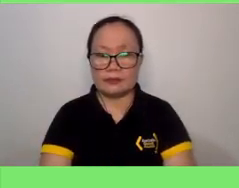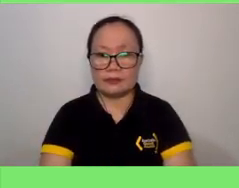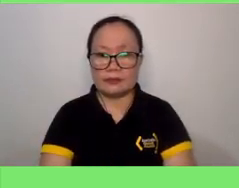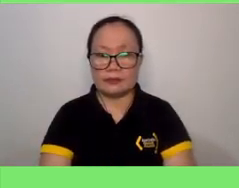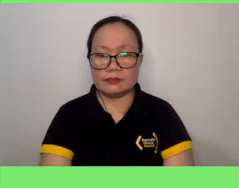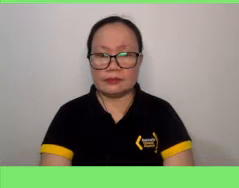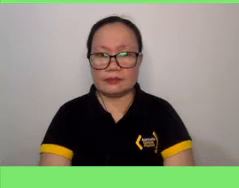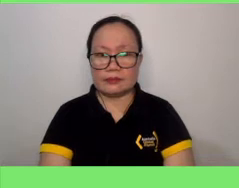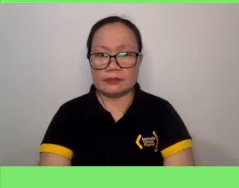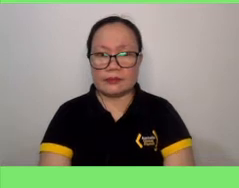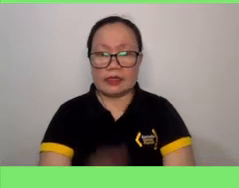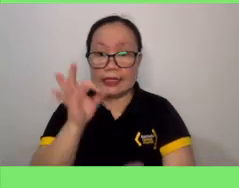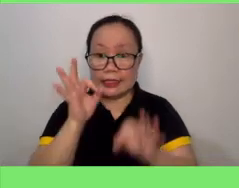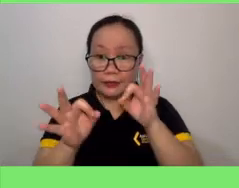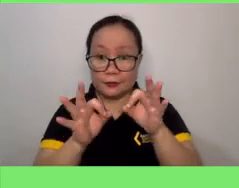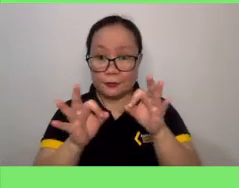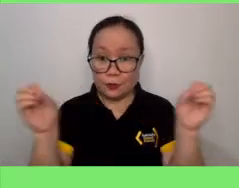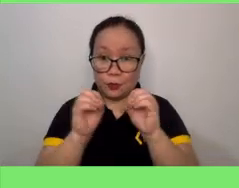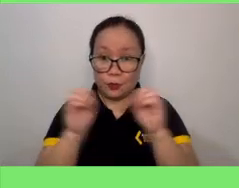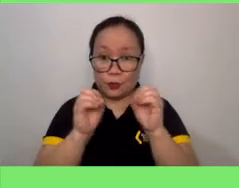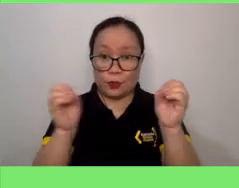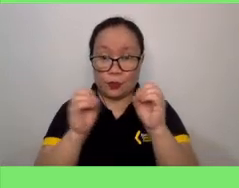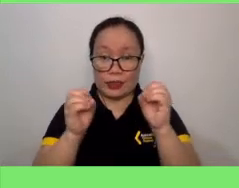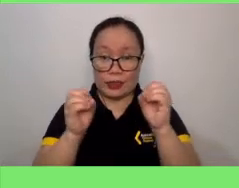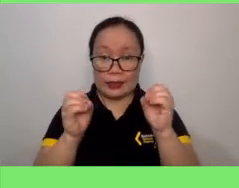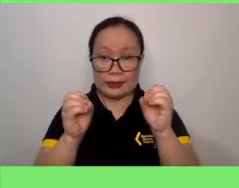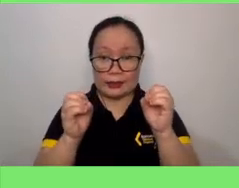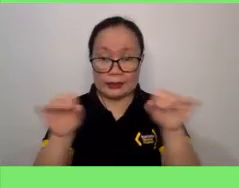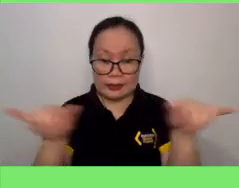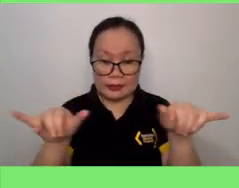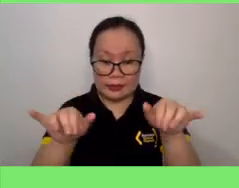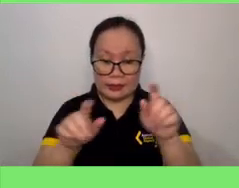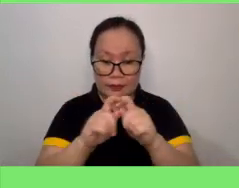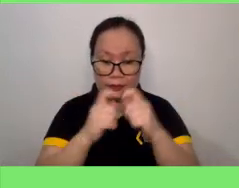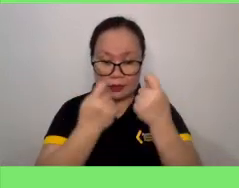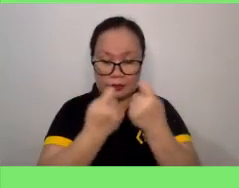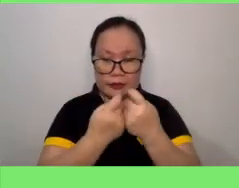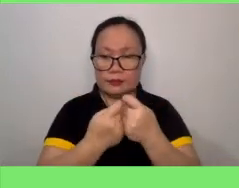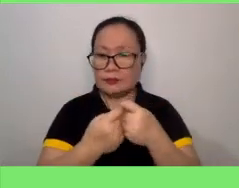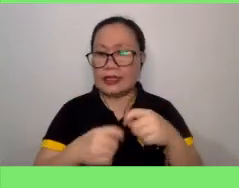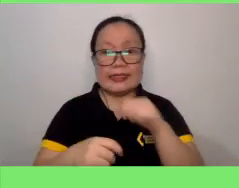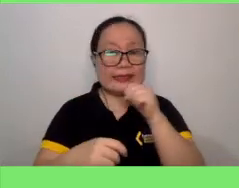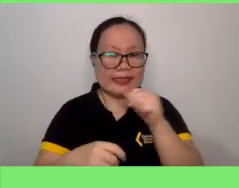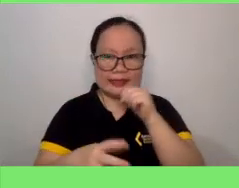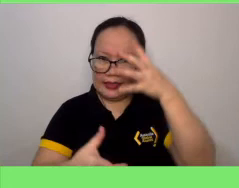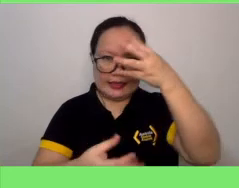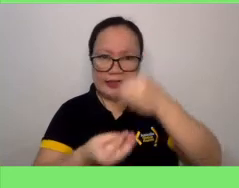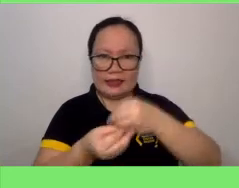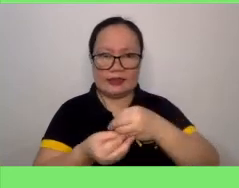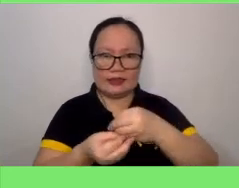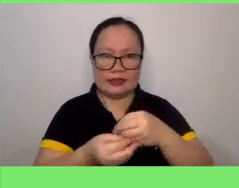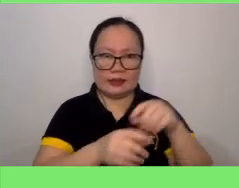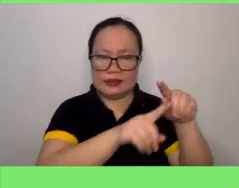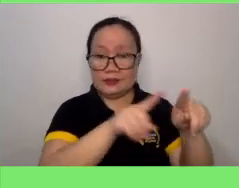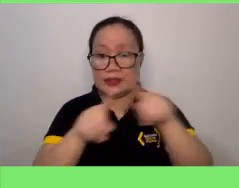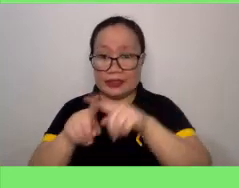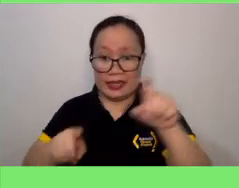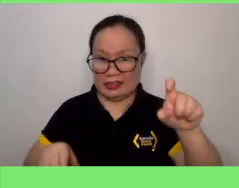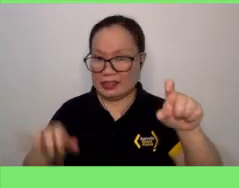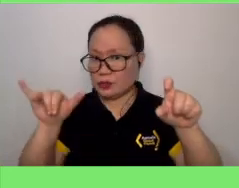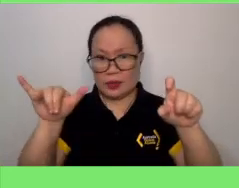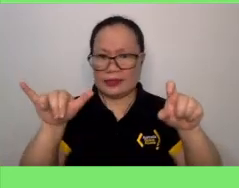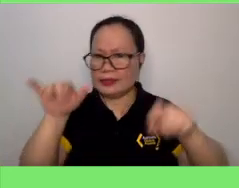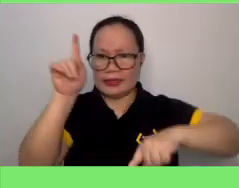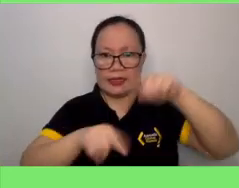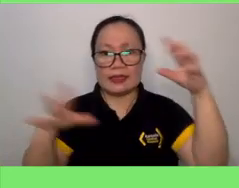i-combine na terms. So, no need to add. Why? Minsan, hindi nagpapareho yung terms natin. So, kagaya nito, let's see.